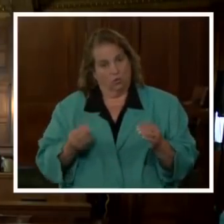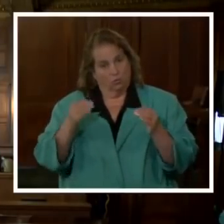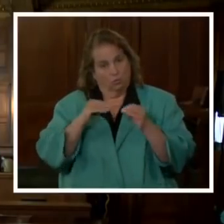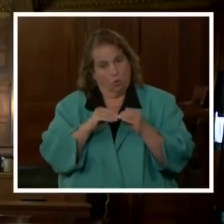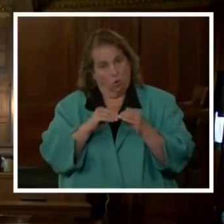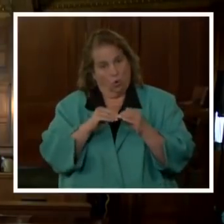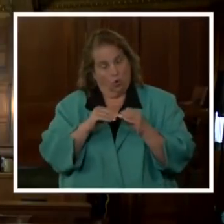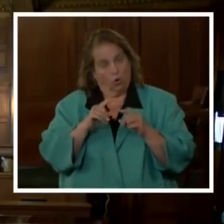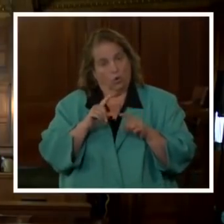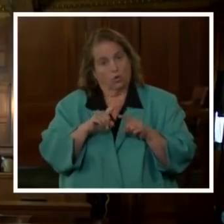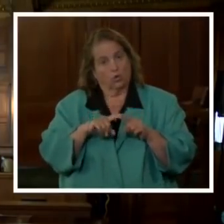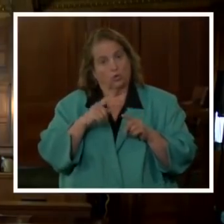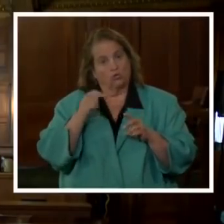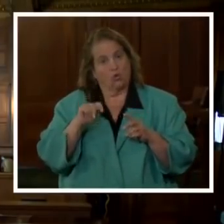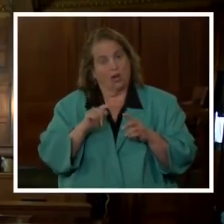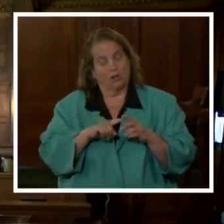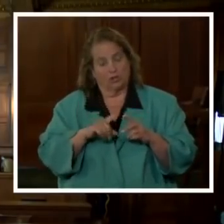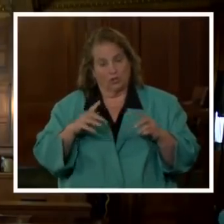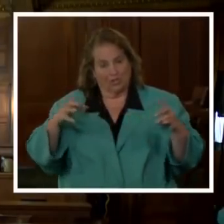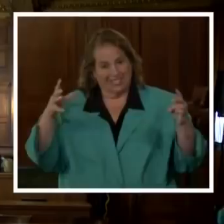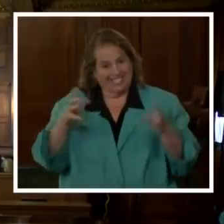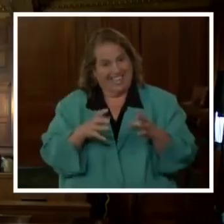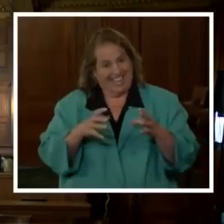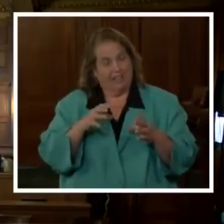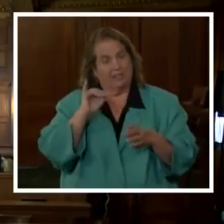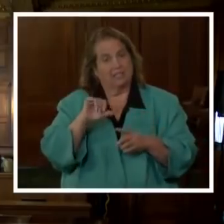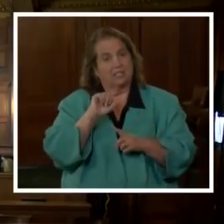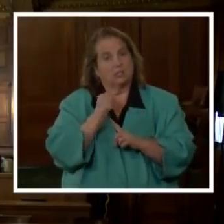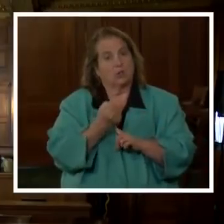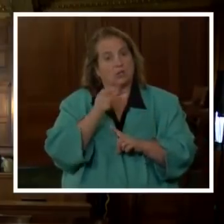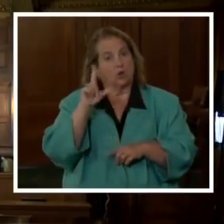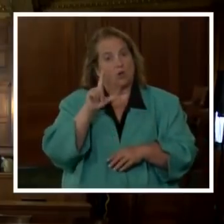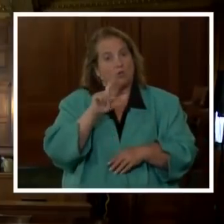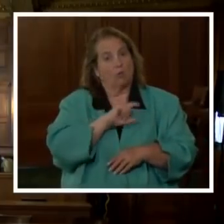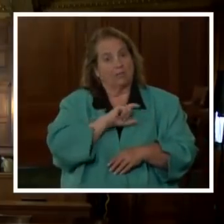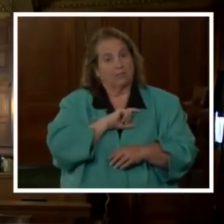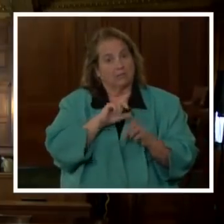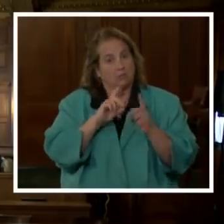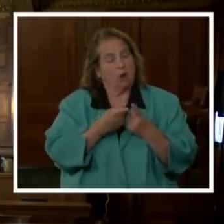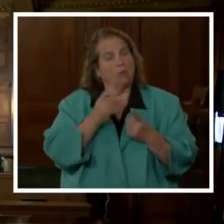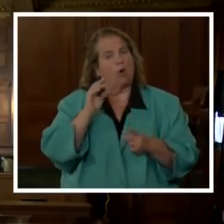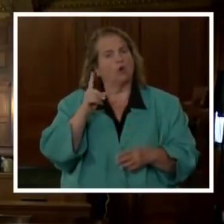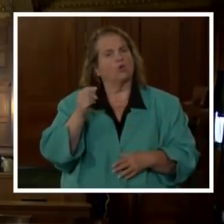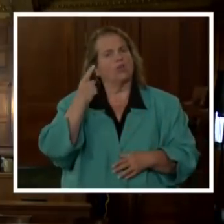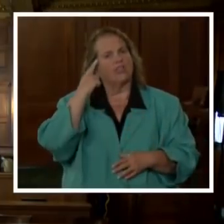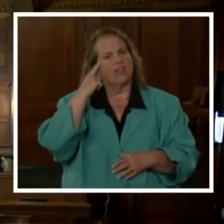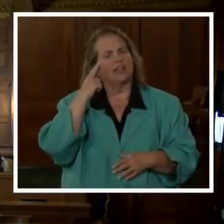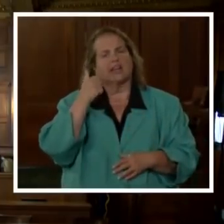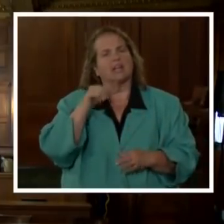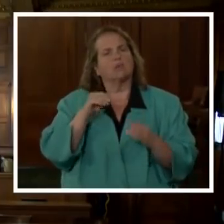of contain the situation with the Louisville Police Department in this regard, or do you think there's